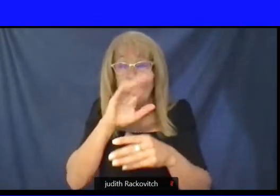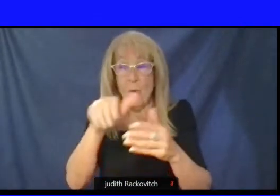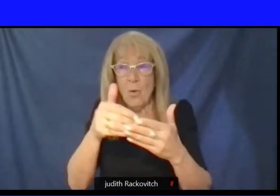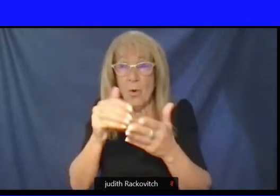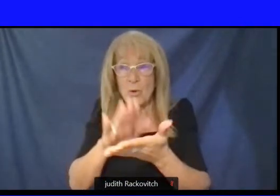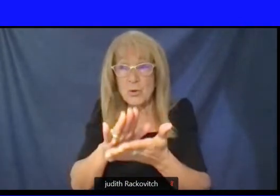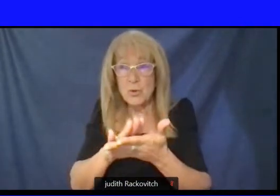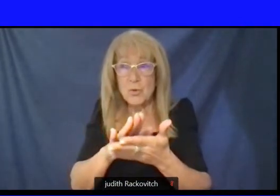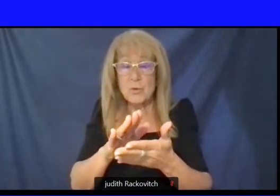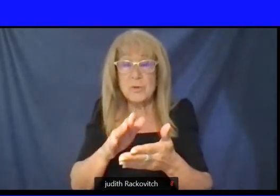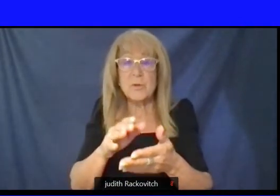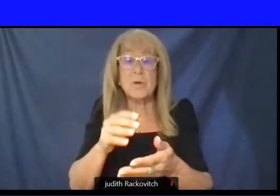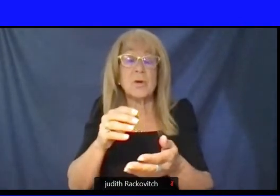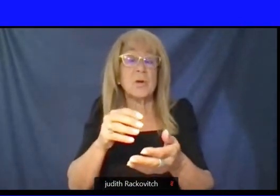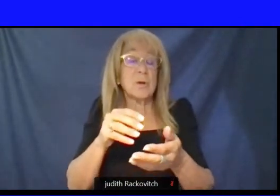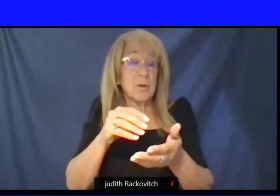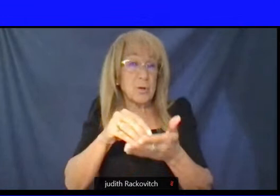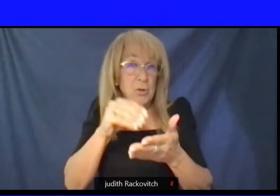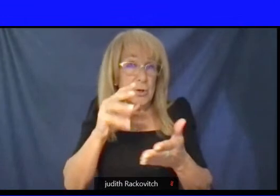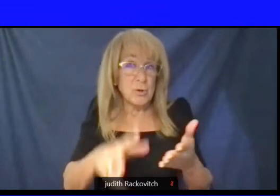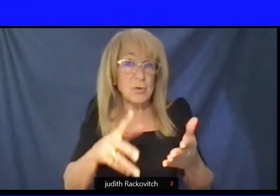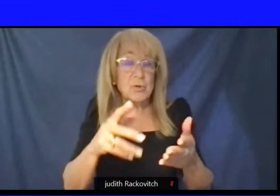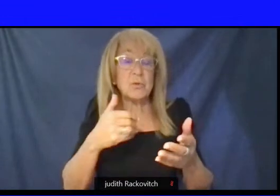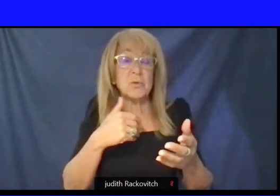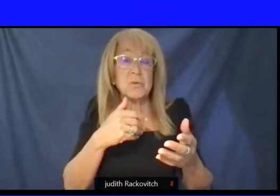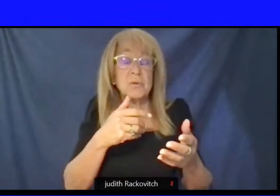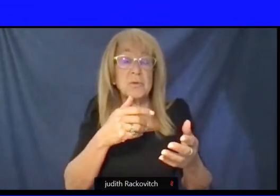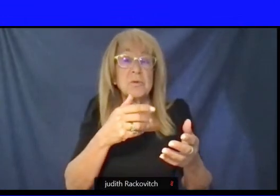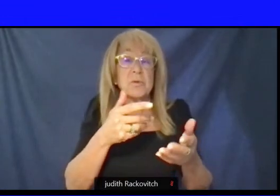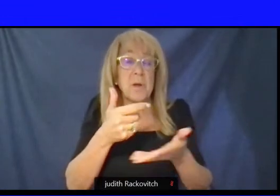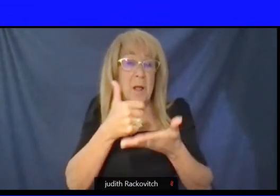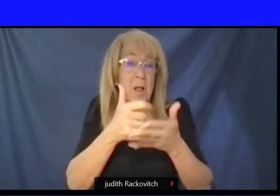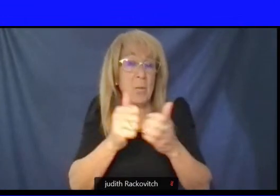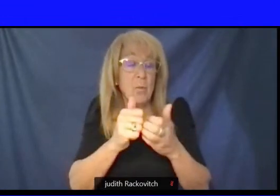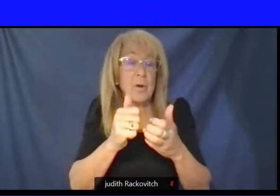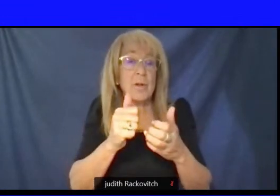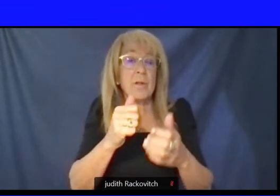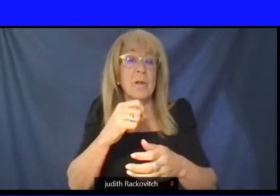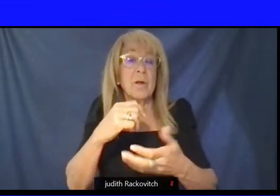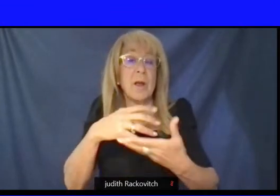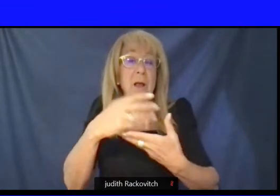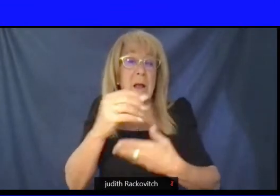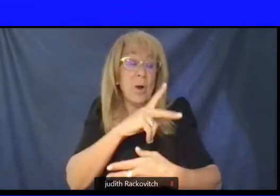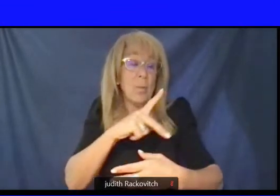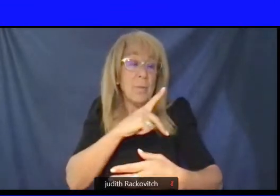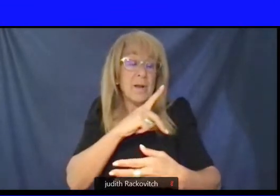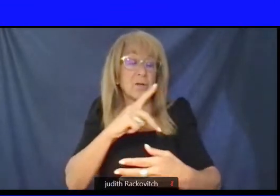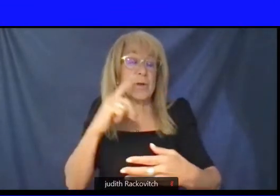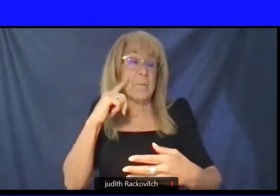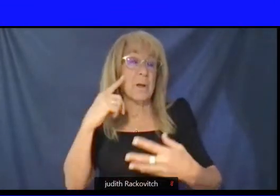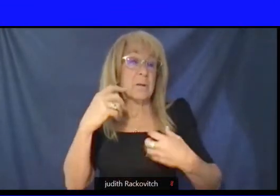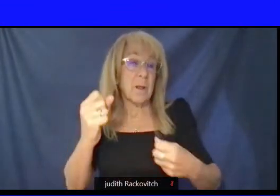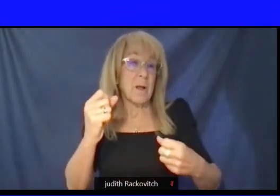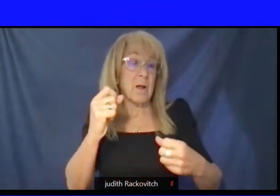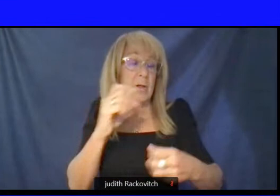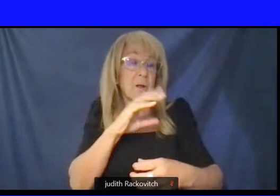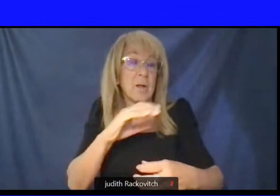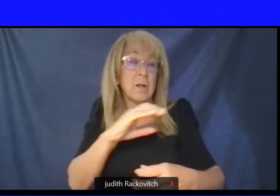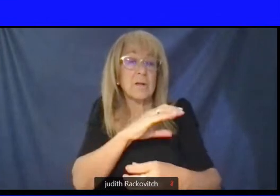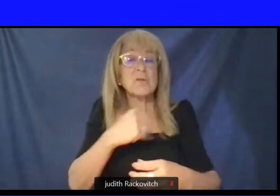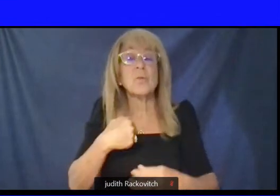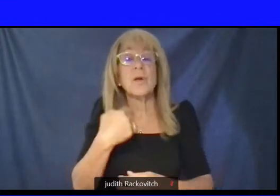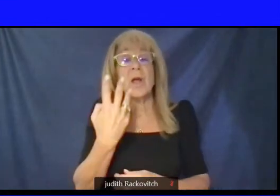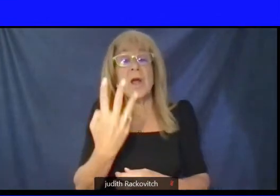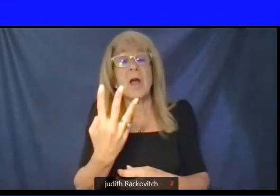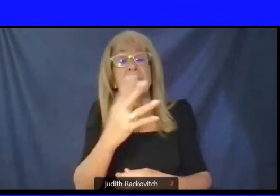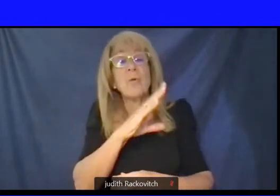911 mental health calls. This began in June 6th of 21, covering East Harlem and parts of Central and North